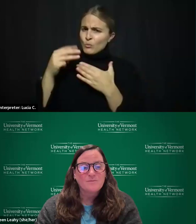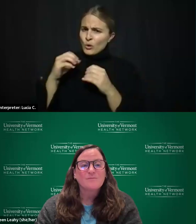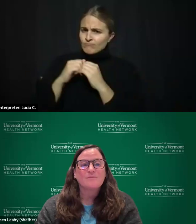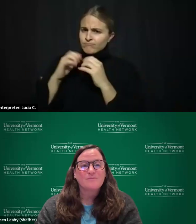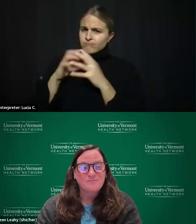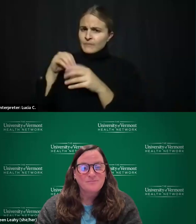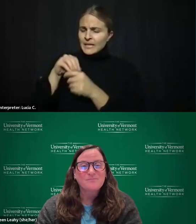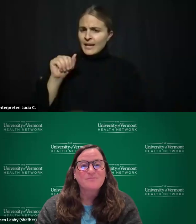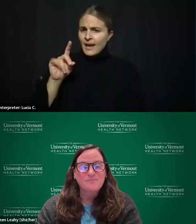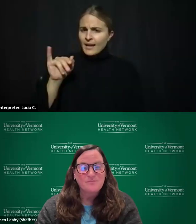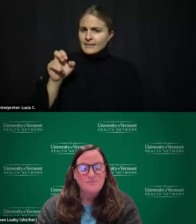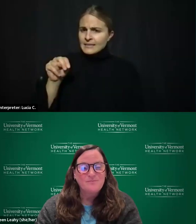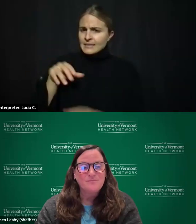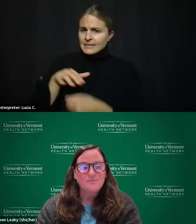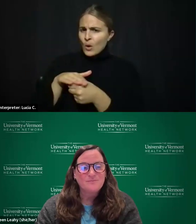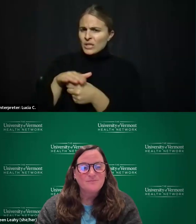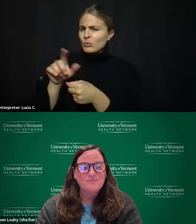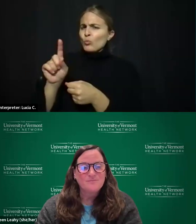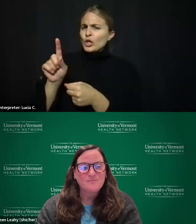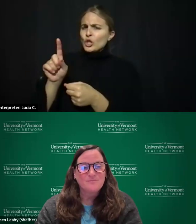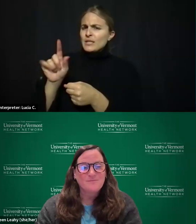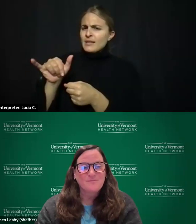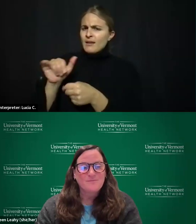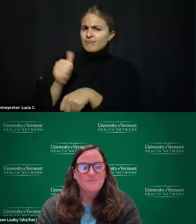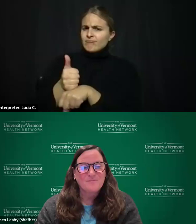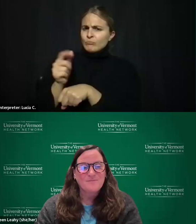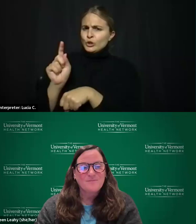Addison County? And if yes, where is it?